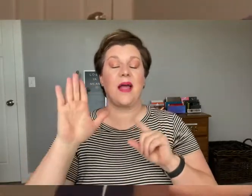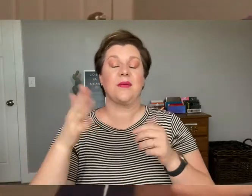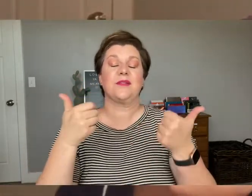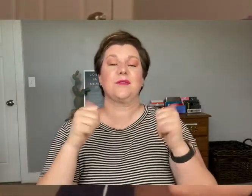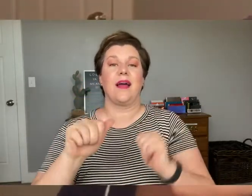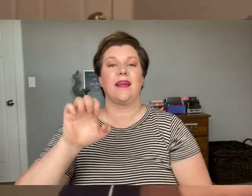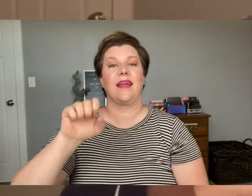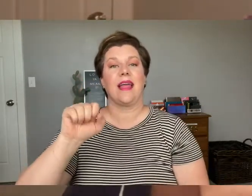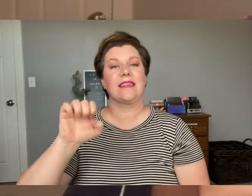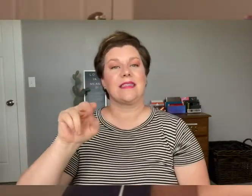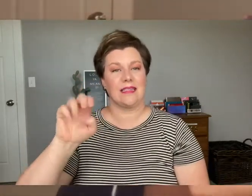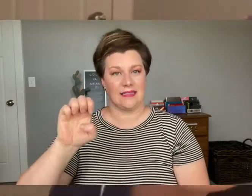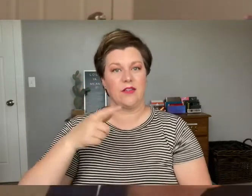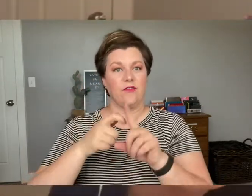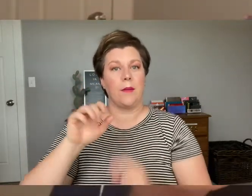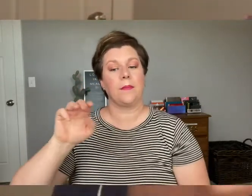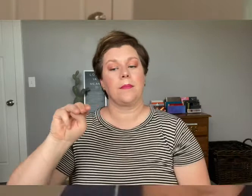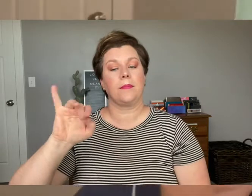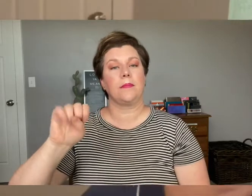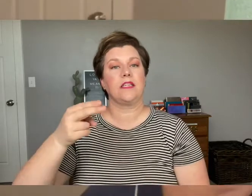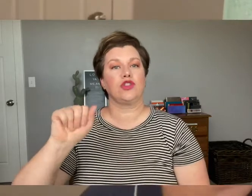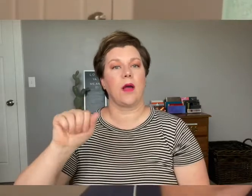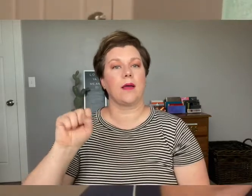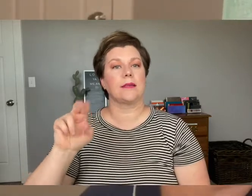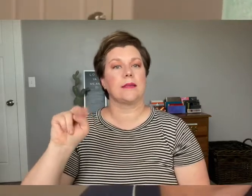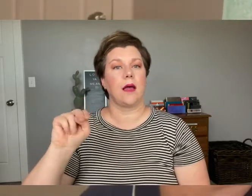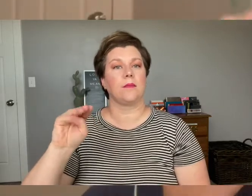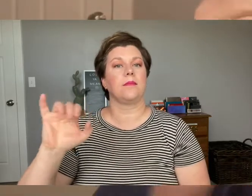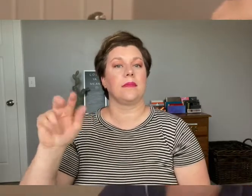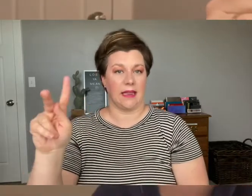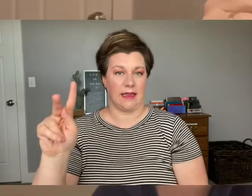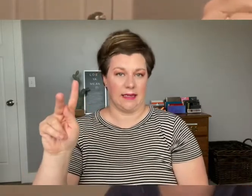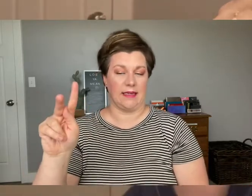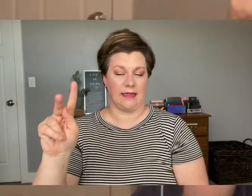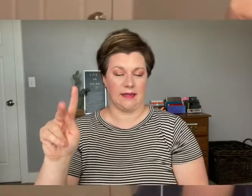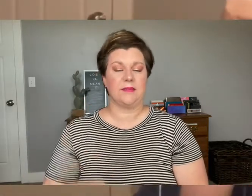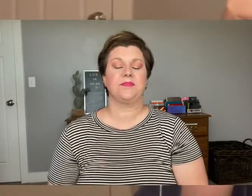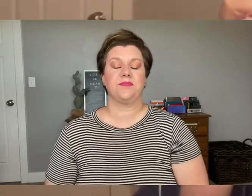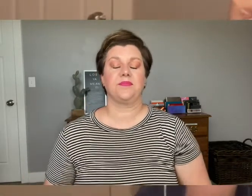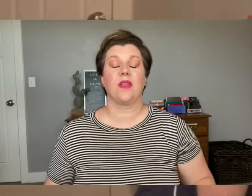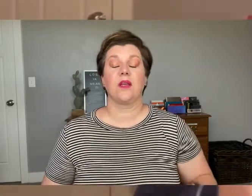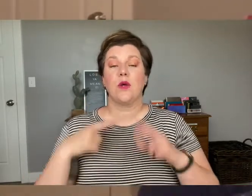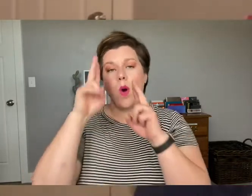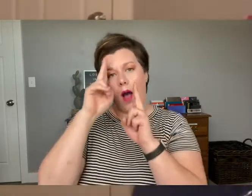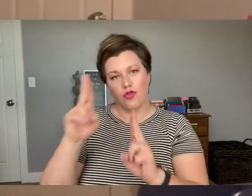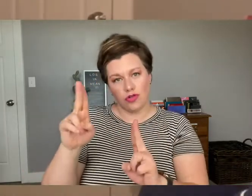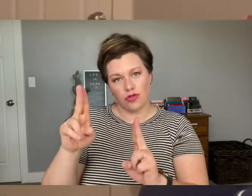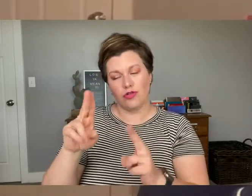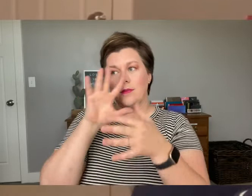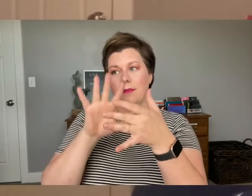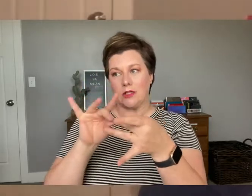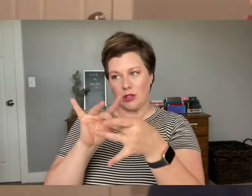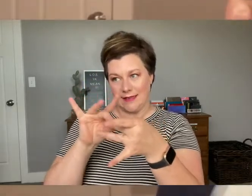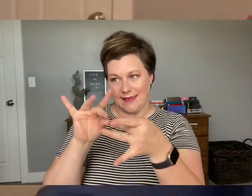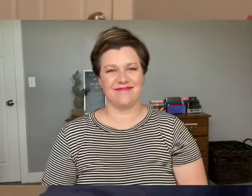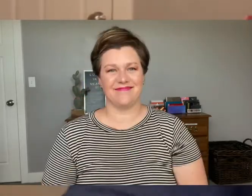yet, but I am going to be trying the Essence from Missha's SunMilk SPF line. So these are